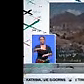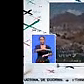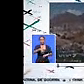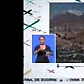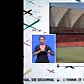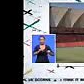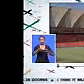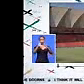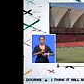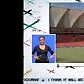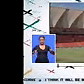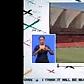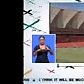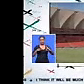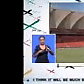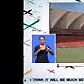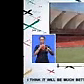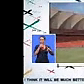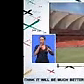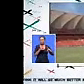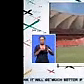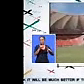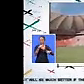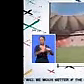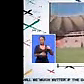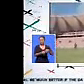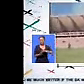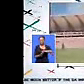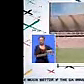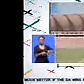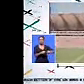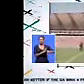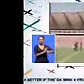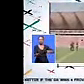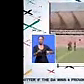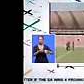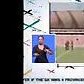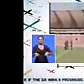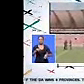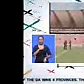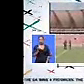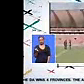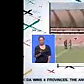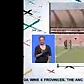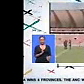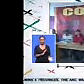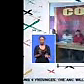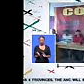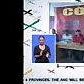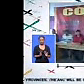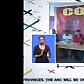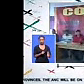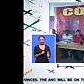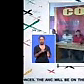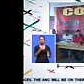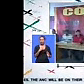Town Stadium. He accused it of sidelining the May Day rally with exorbitant costs and threatened to invade the premises.